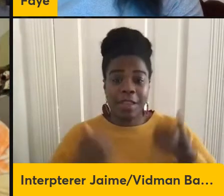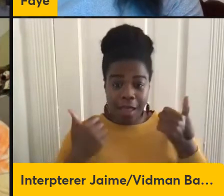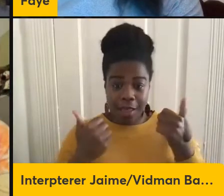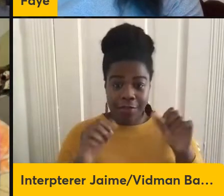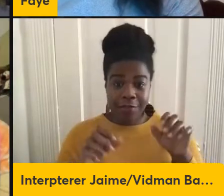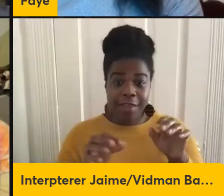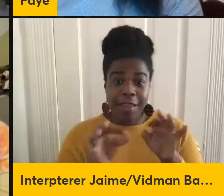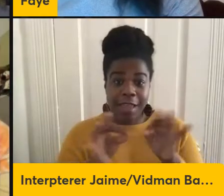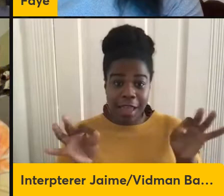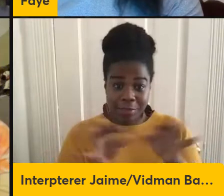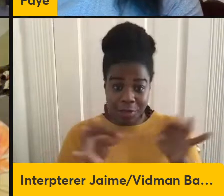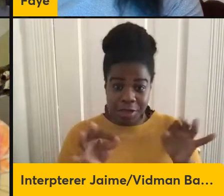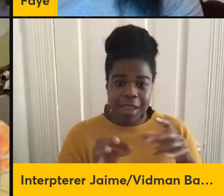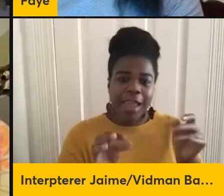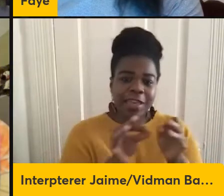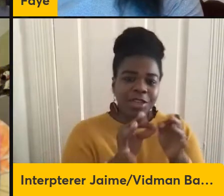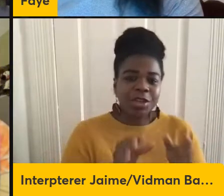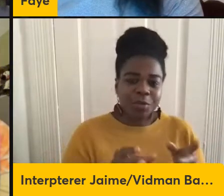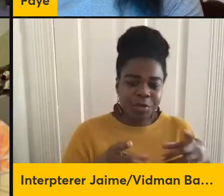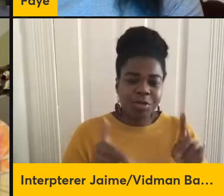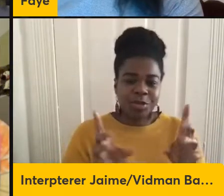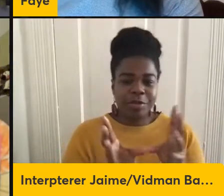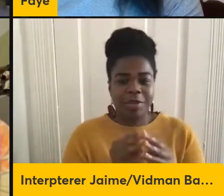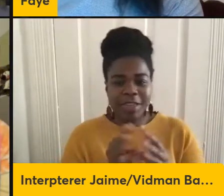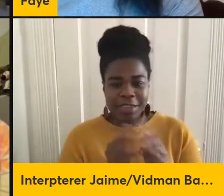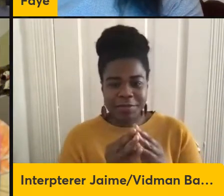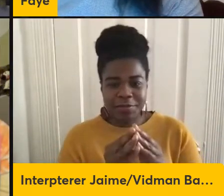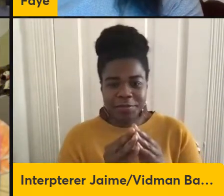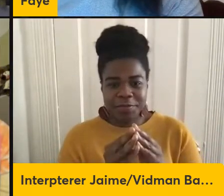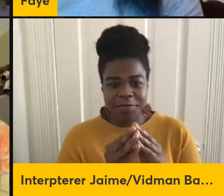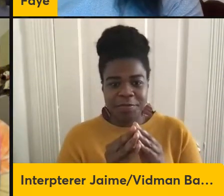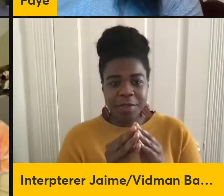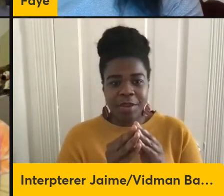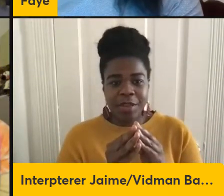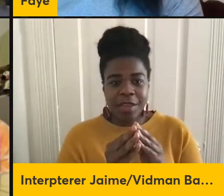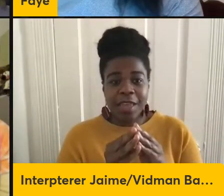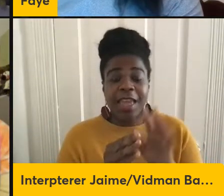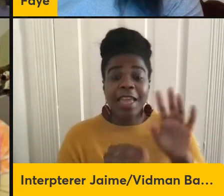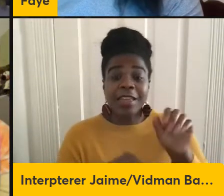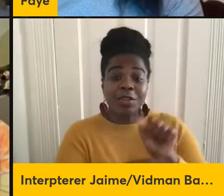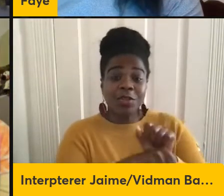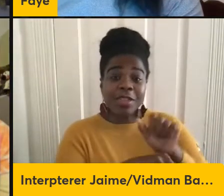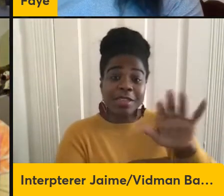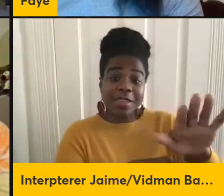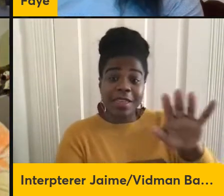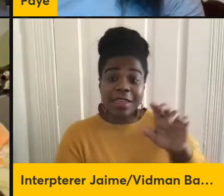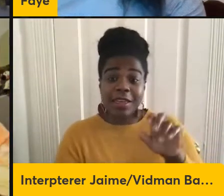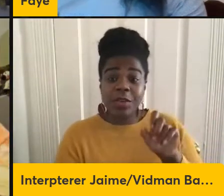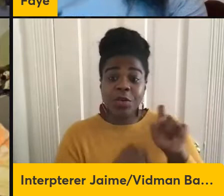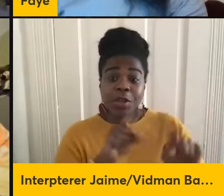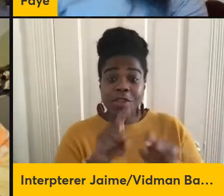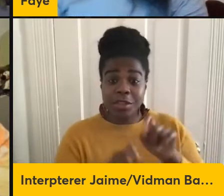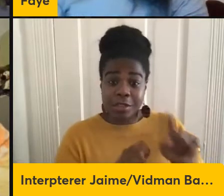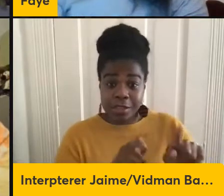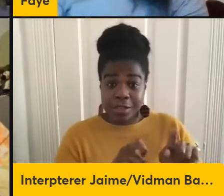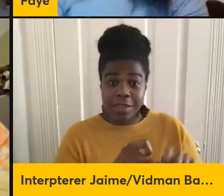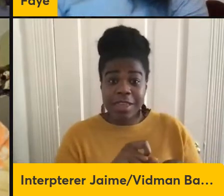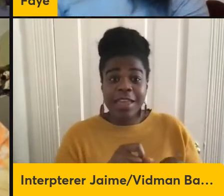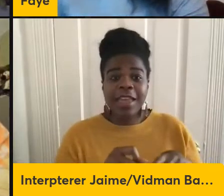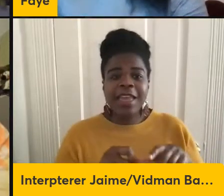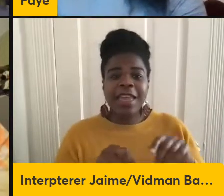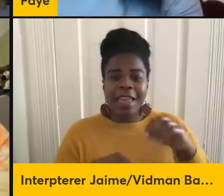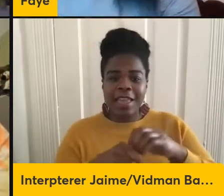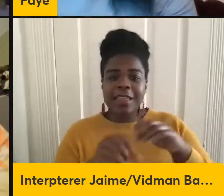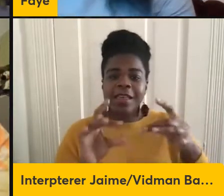ASL interpreters during these sessions. And you can also submit questions through the comment function on the